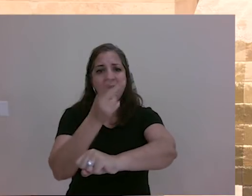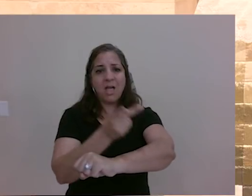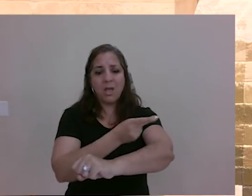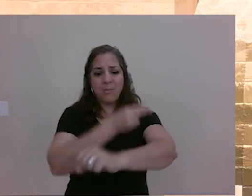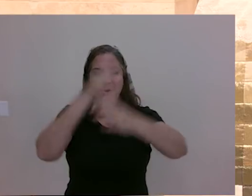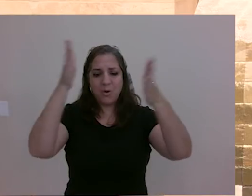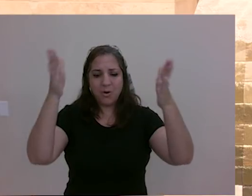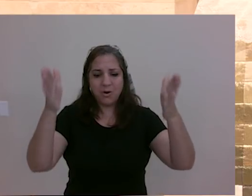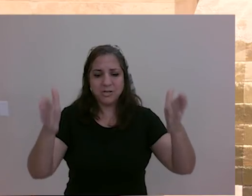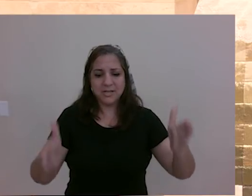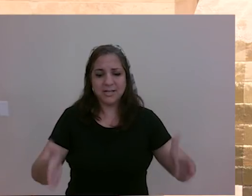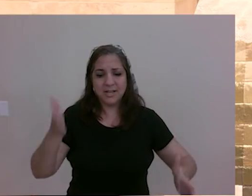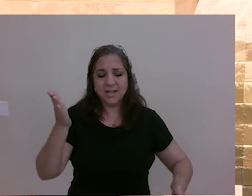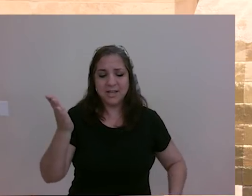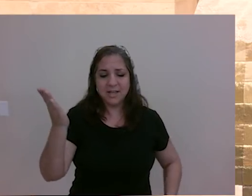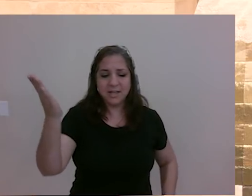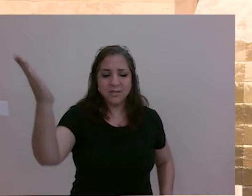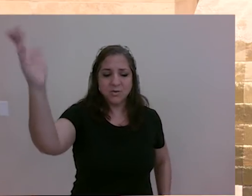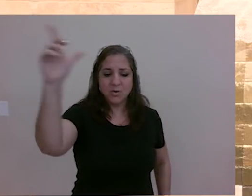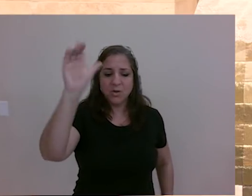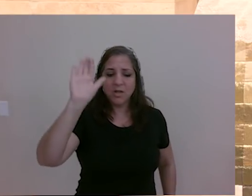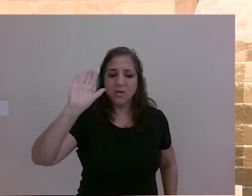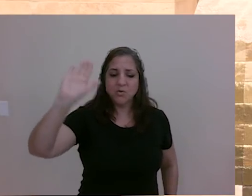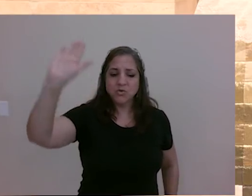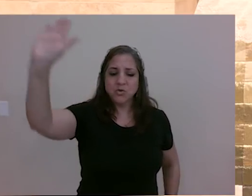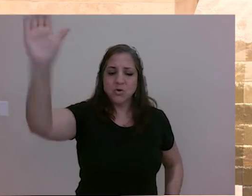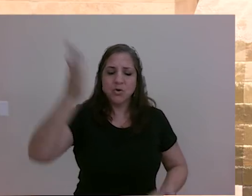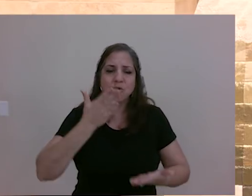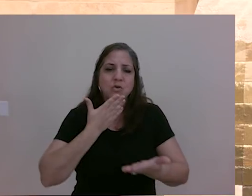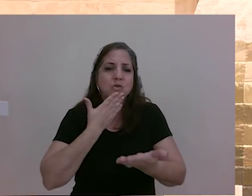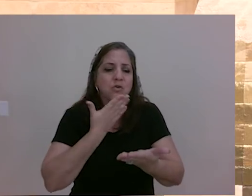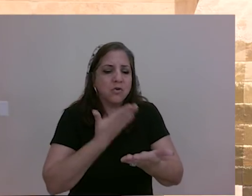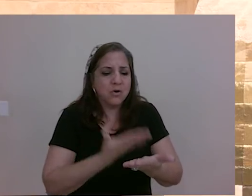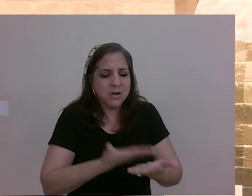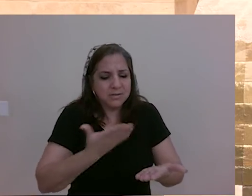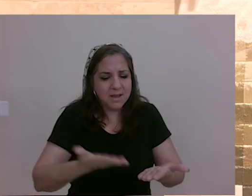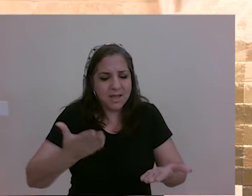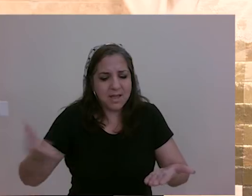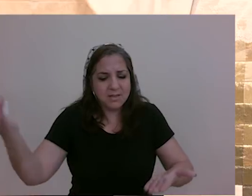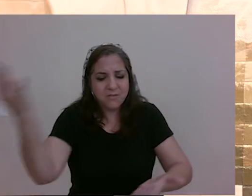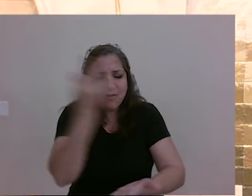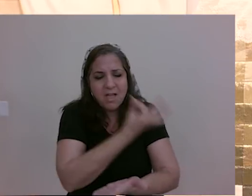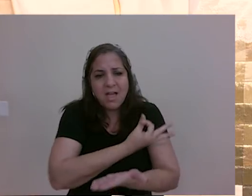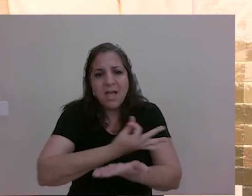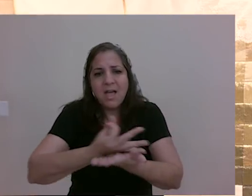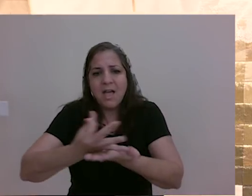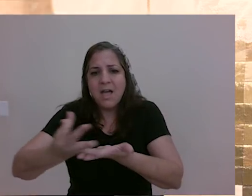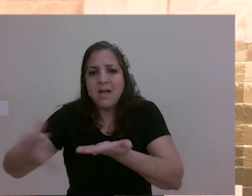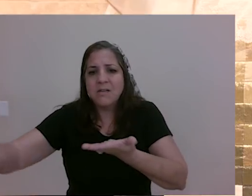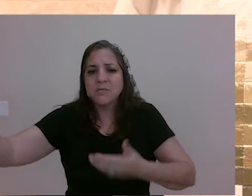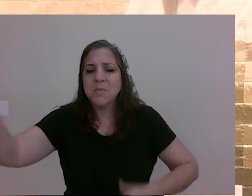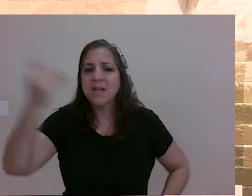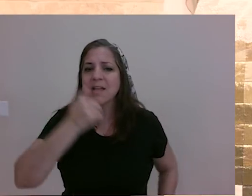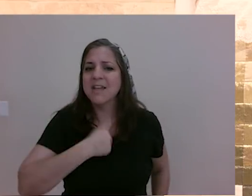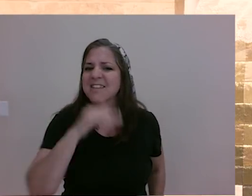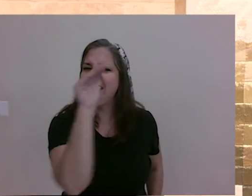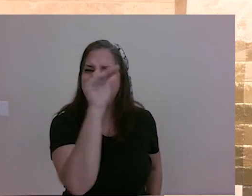Shepherd is, whose goodness fails me